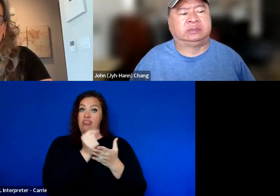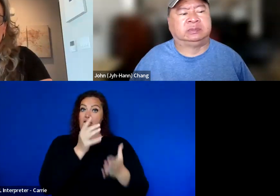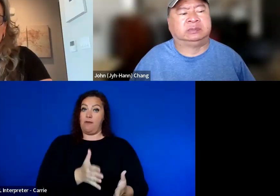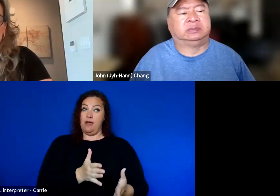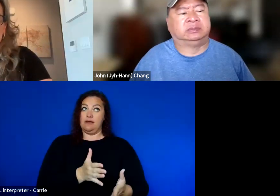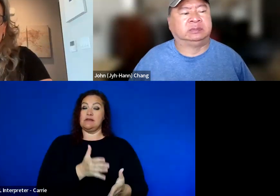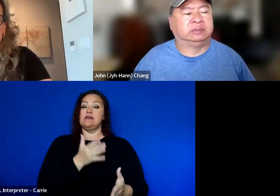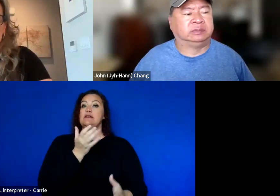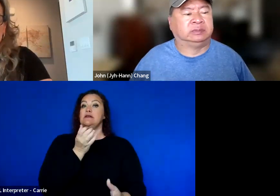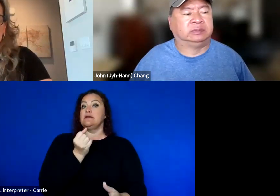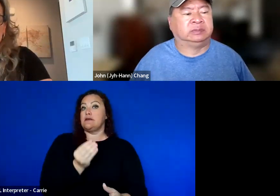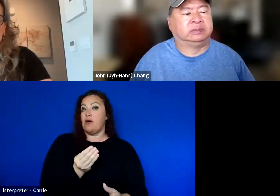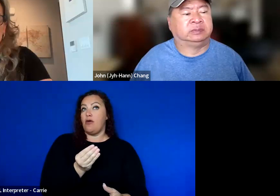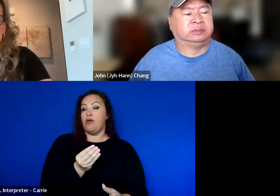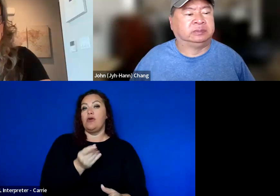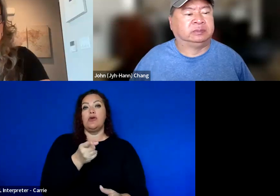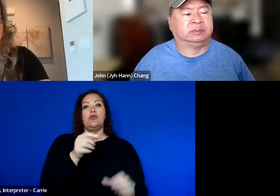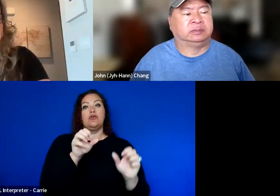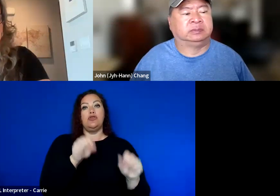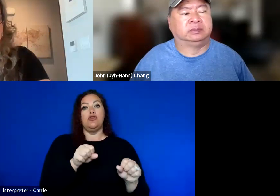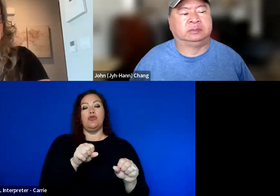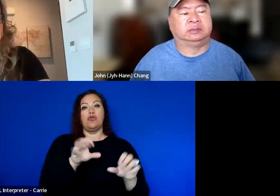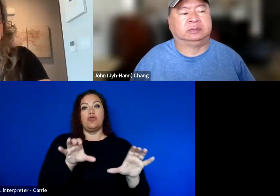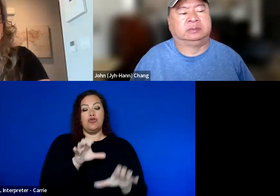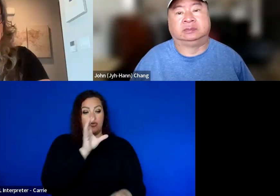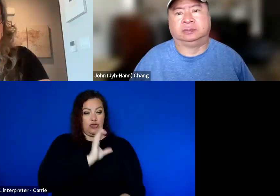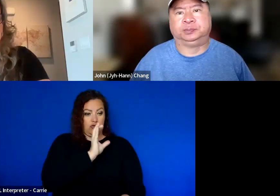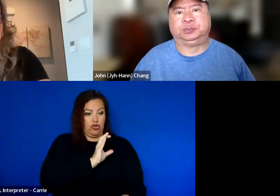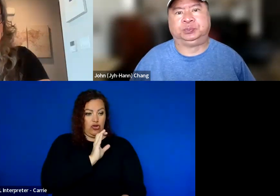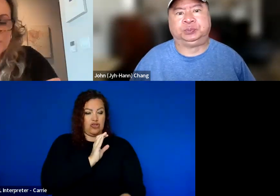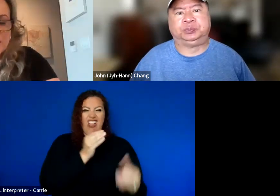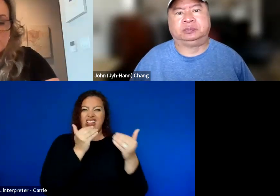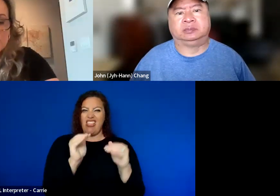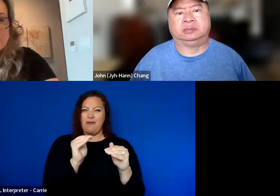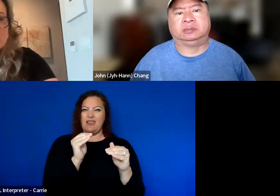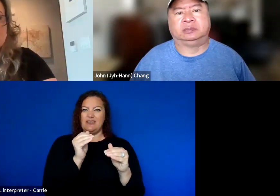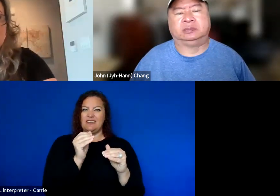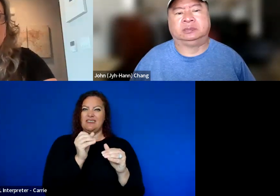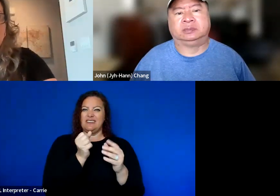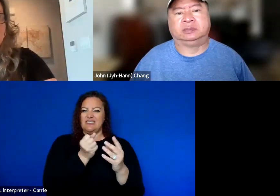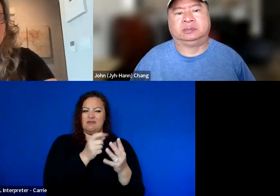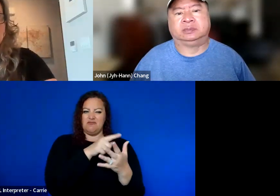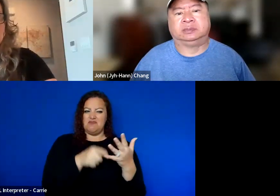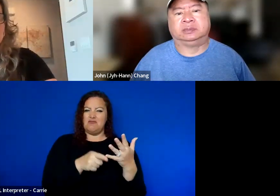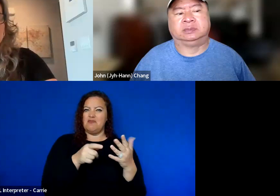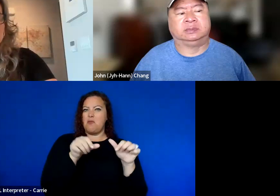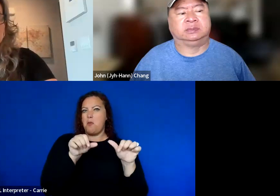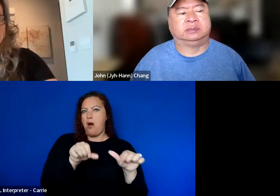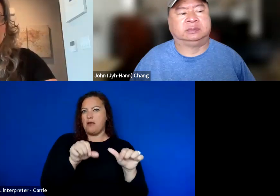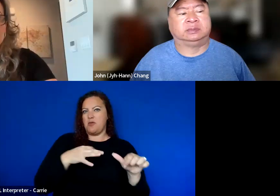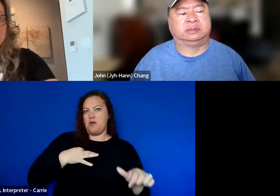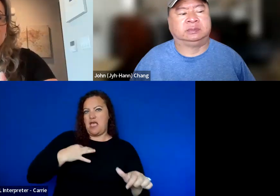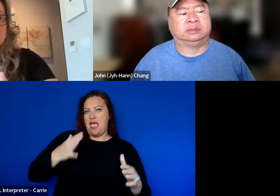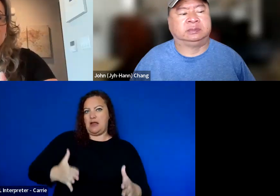So you can choose, do a search, narrow it down to several people who look like potential candidates. And then when you're having